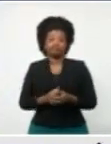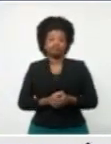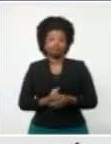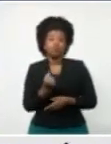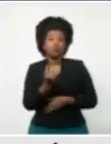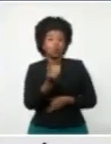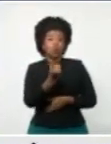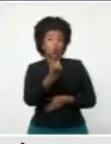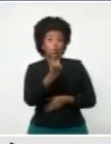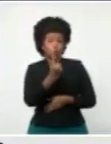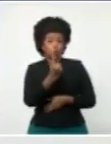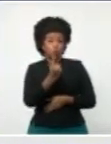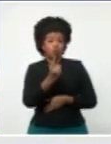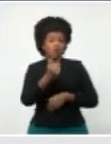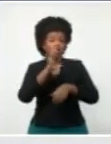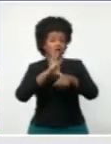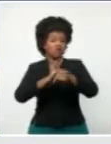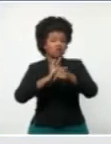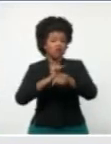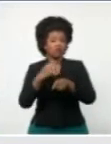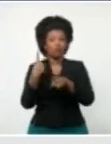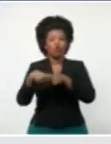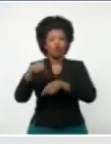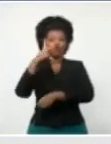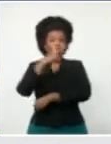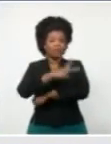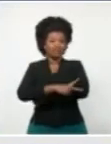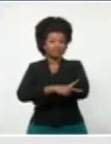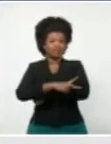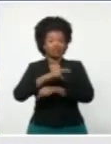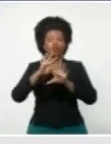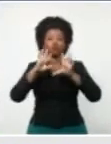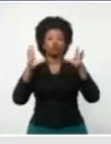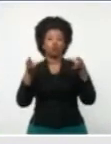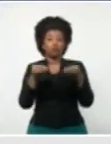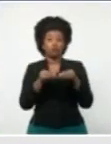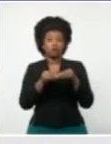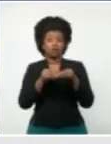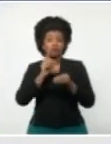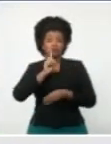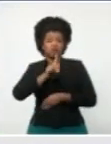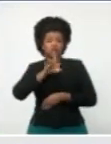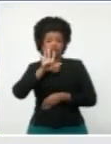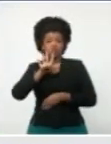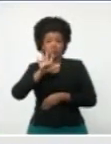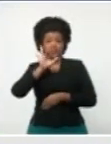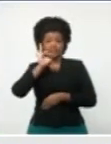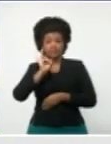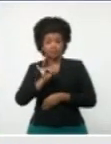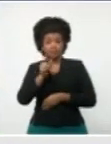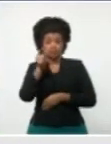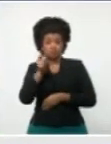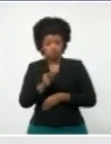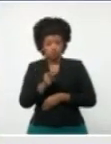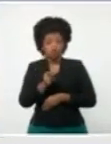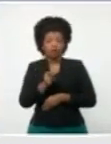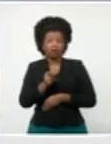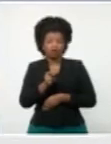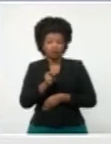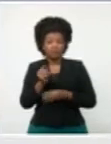acquired the disease abroad, and we had no case in which the source of infection could not be